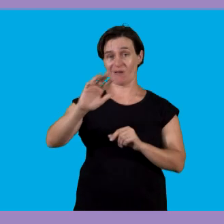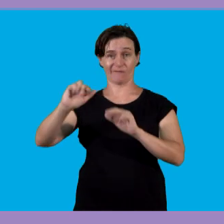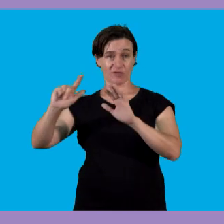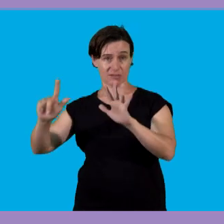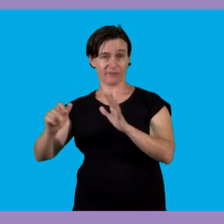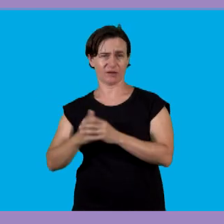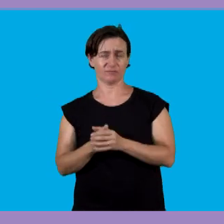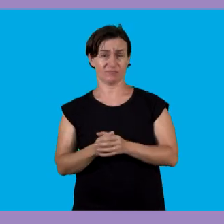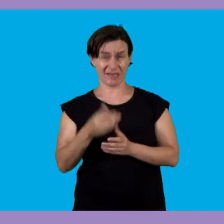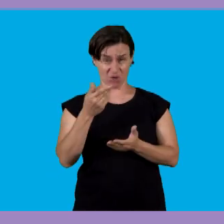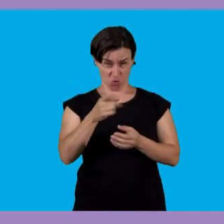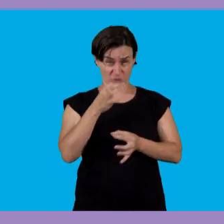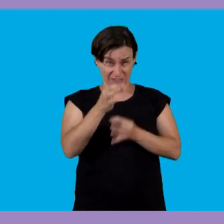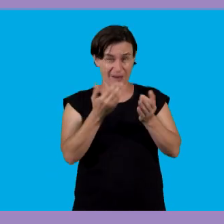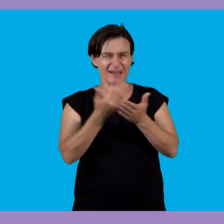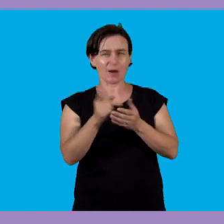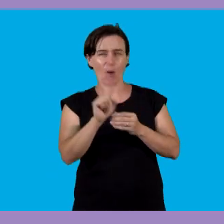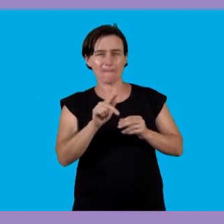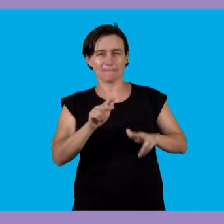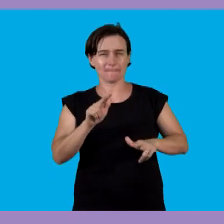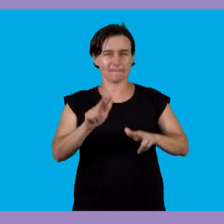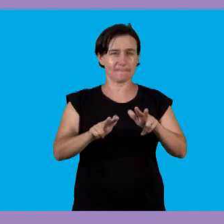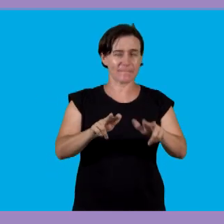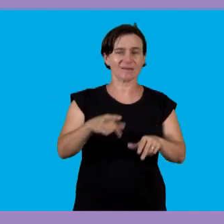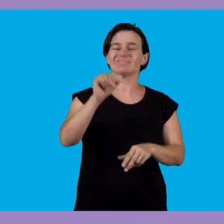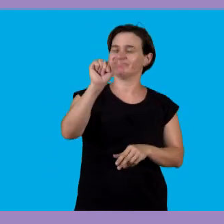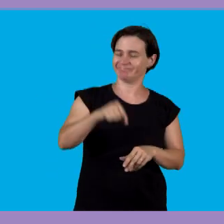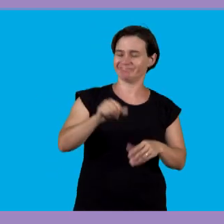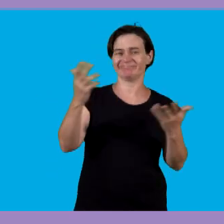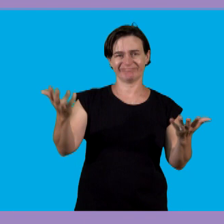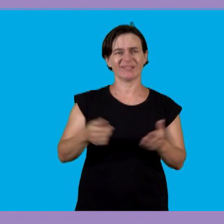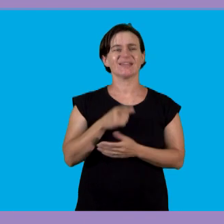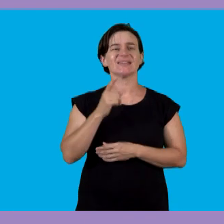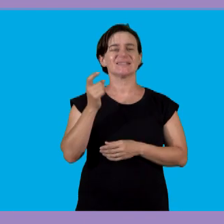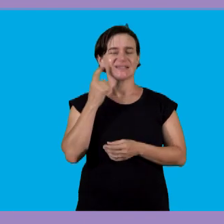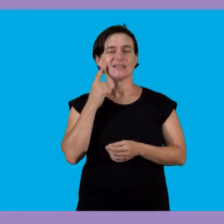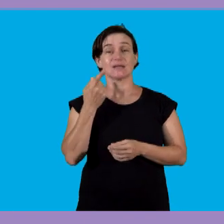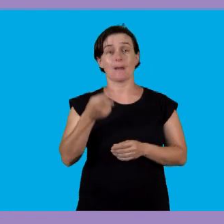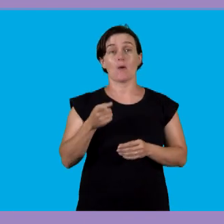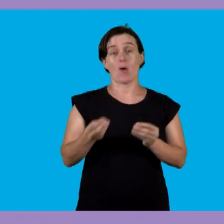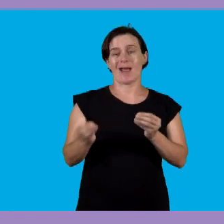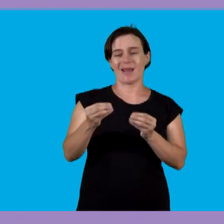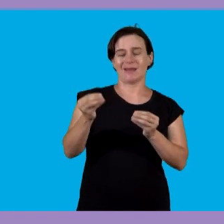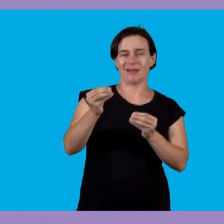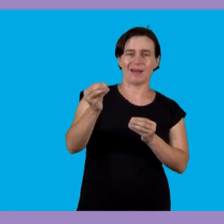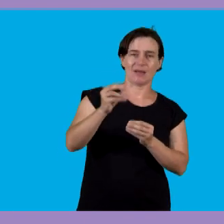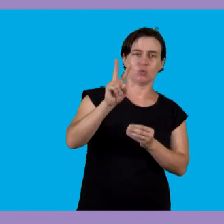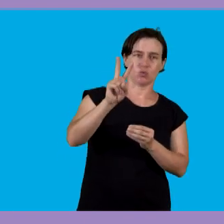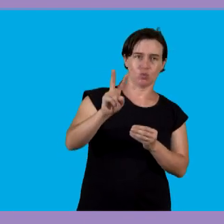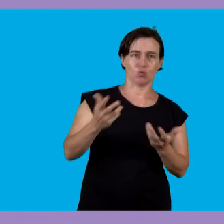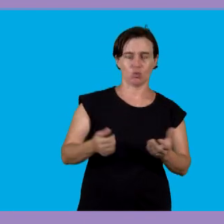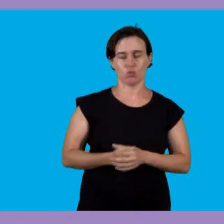Now, can we describe this pattern in words? Yes, of course, we are adding